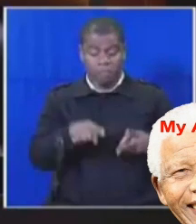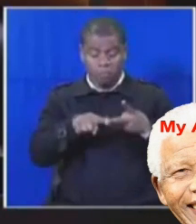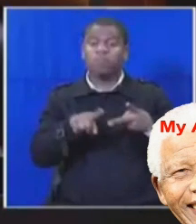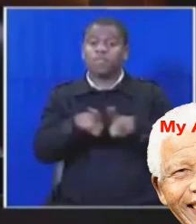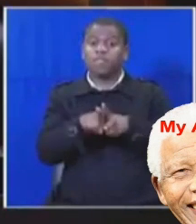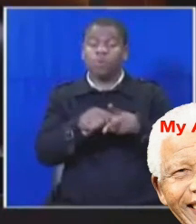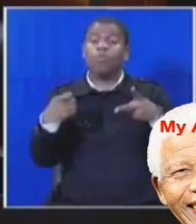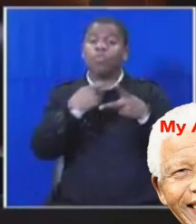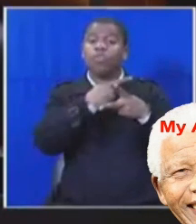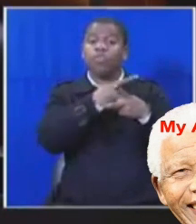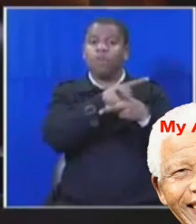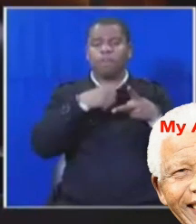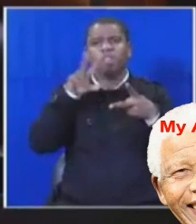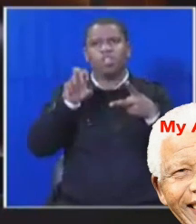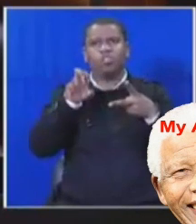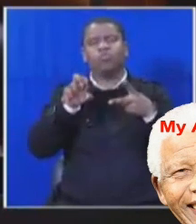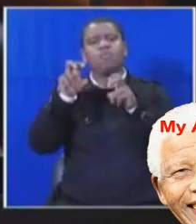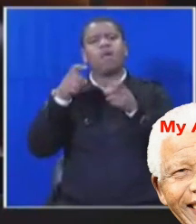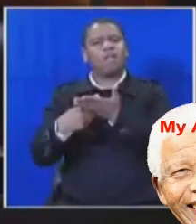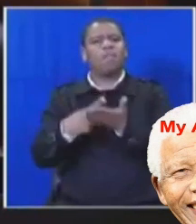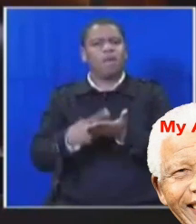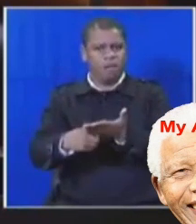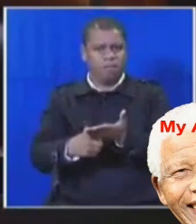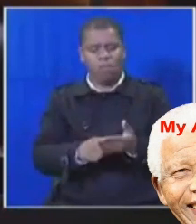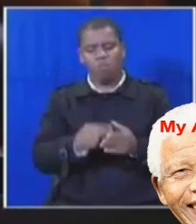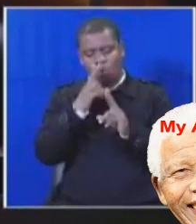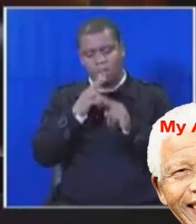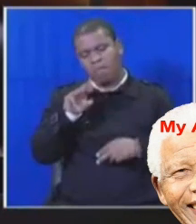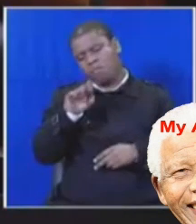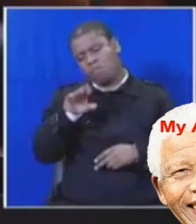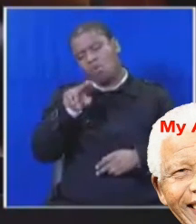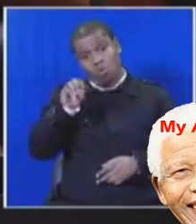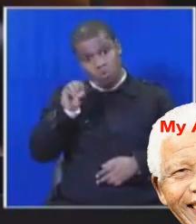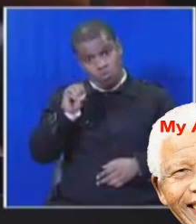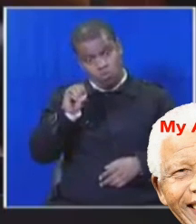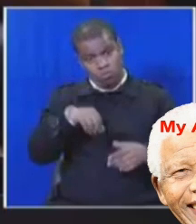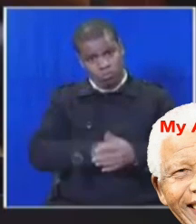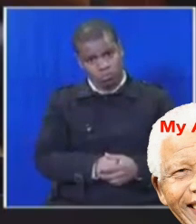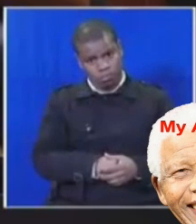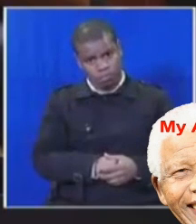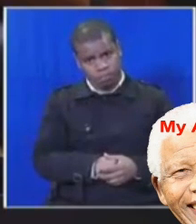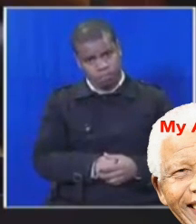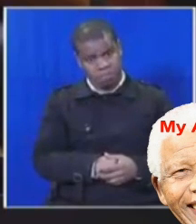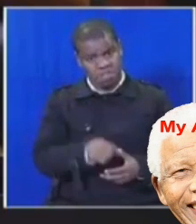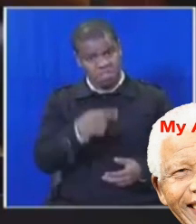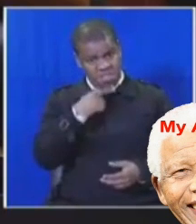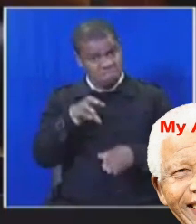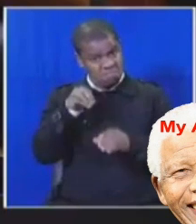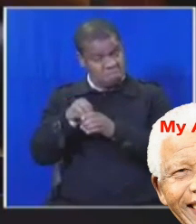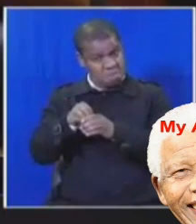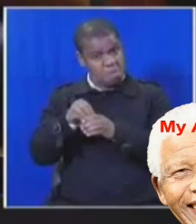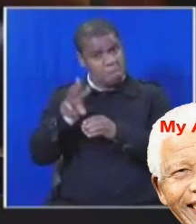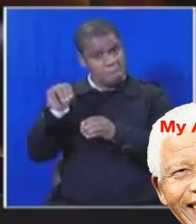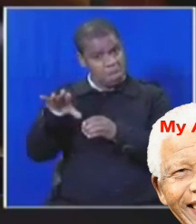on matters that are matters of debate. Honorable Bongo, did you say Honorable Malema is involved in corruption